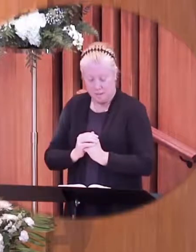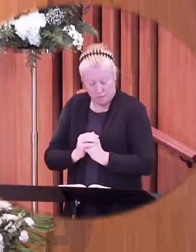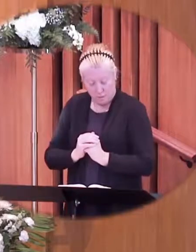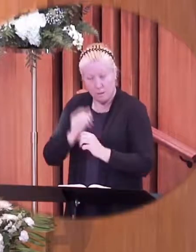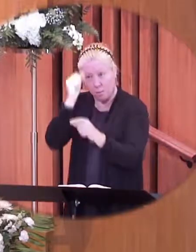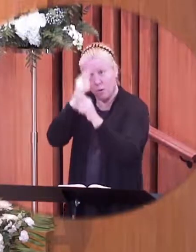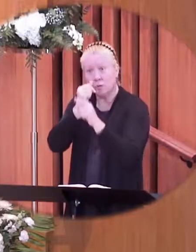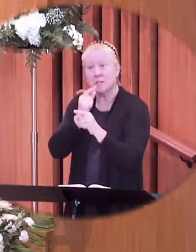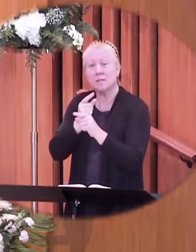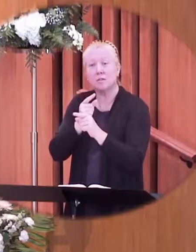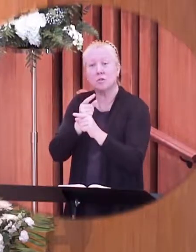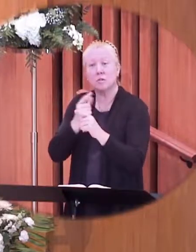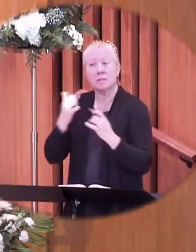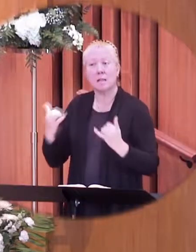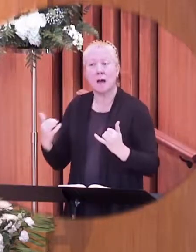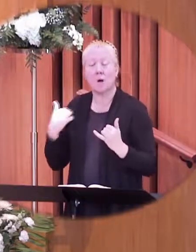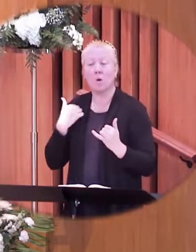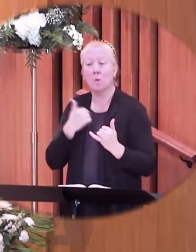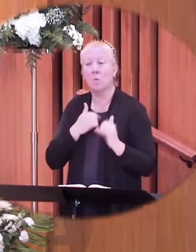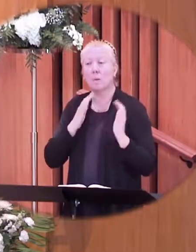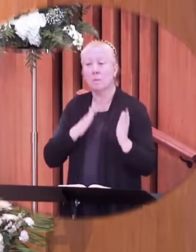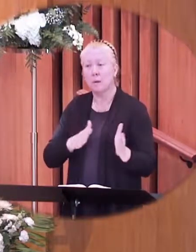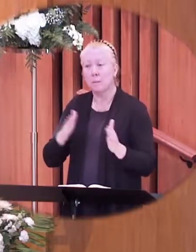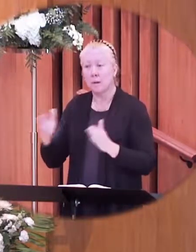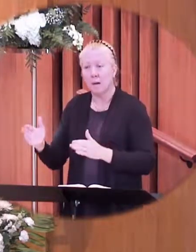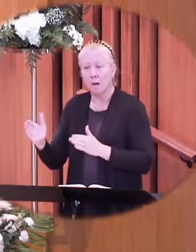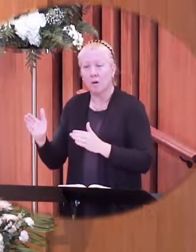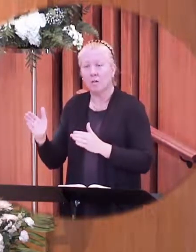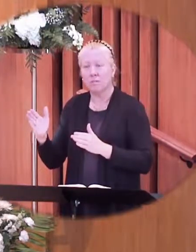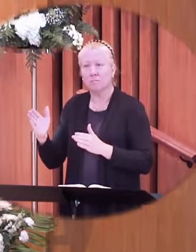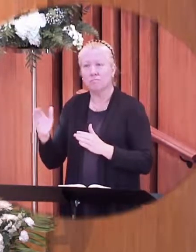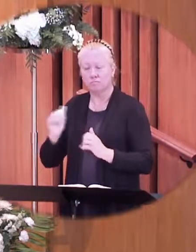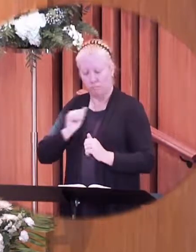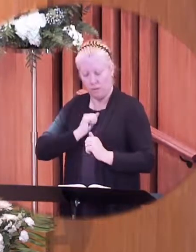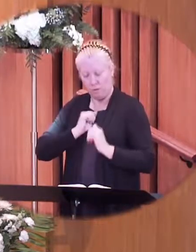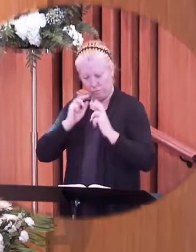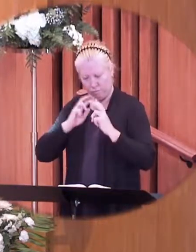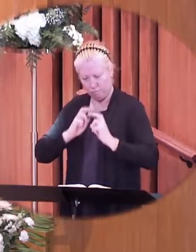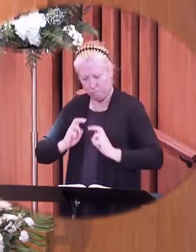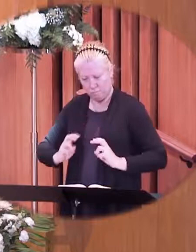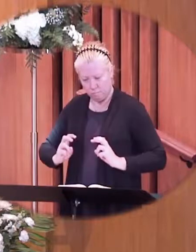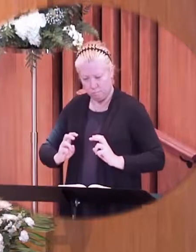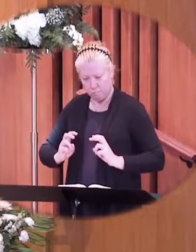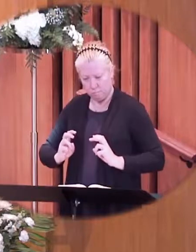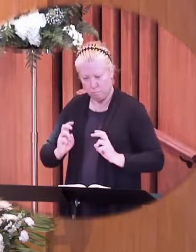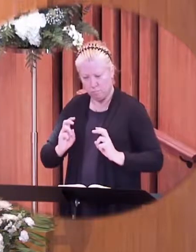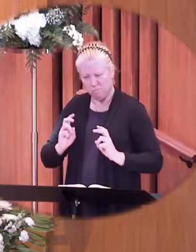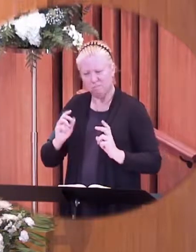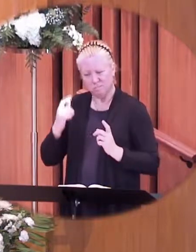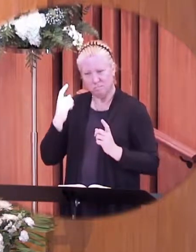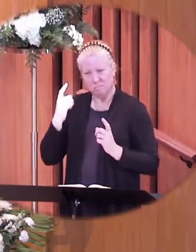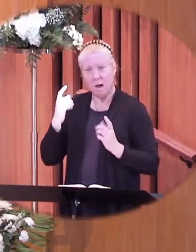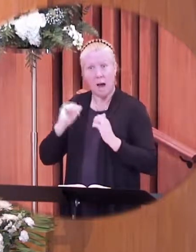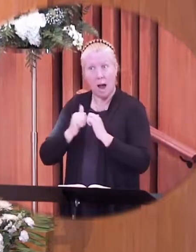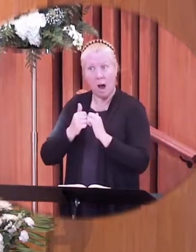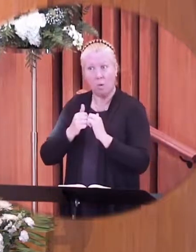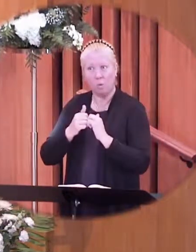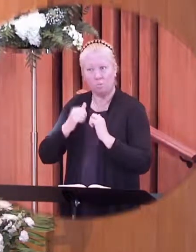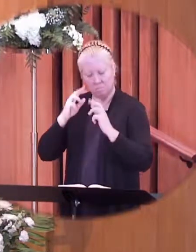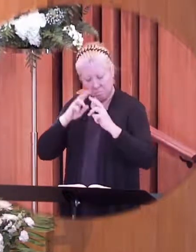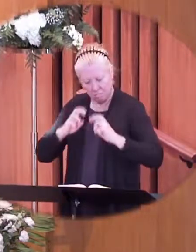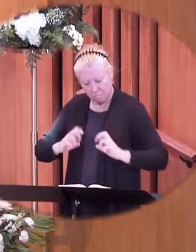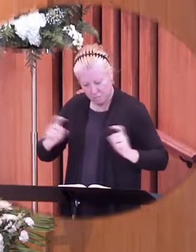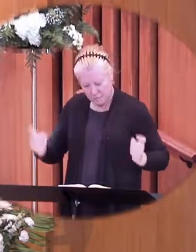My brothers and sisters, let us now prepare ourselves properly to celebrate these sacred mysteries by calling to